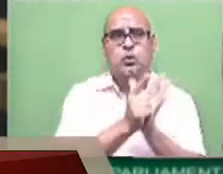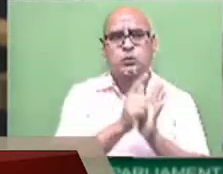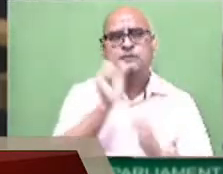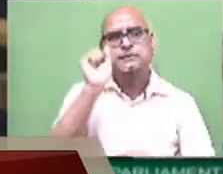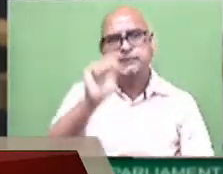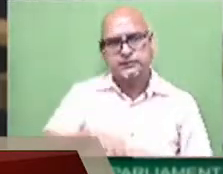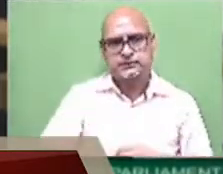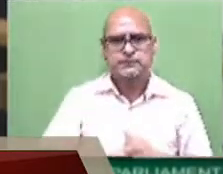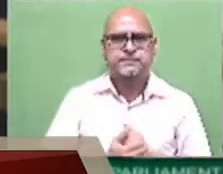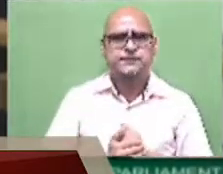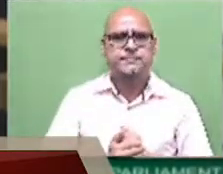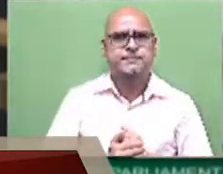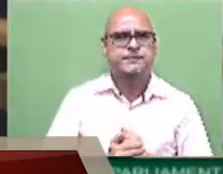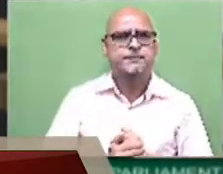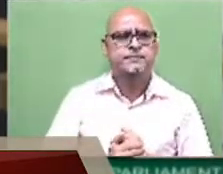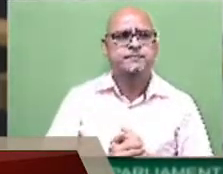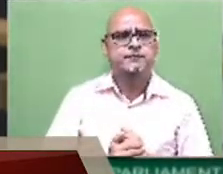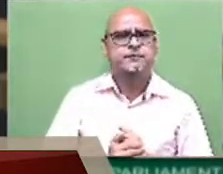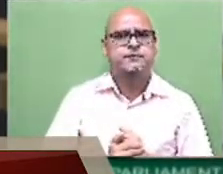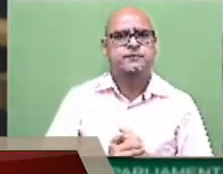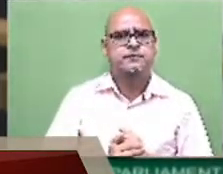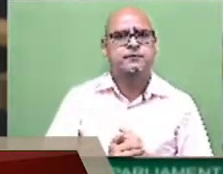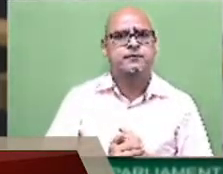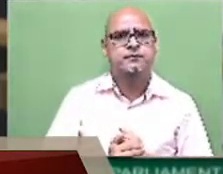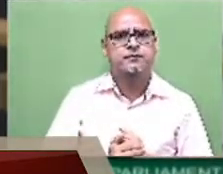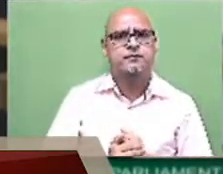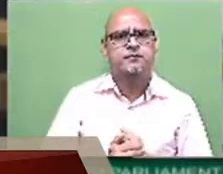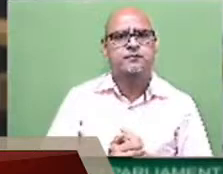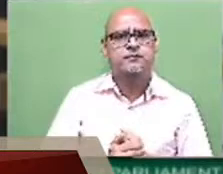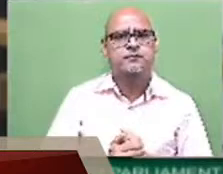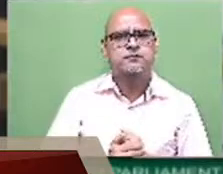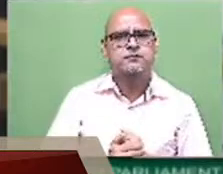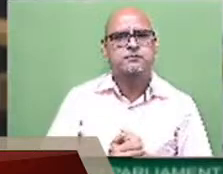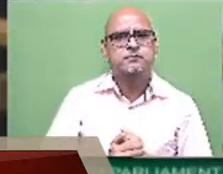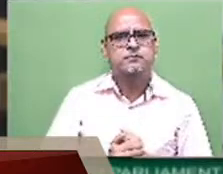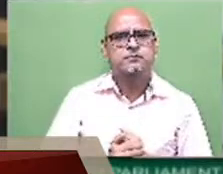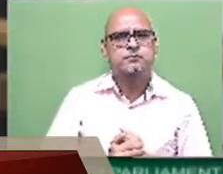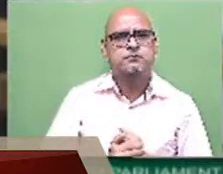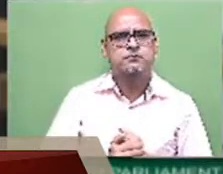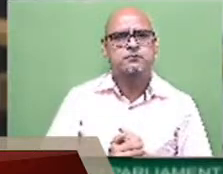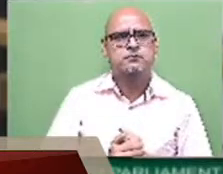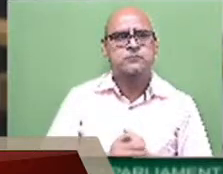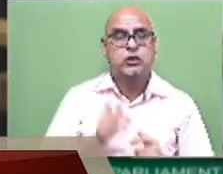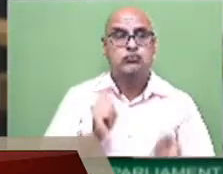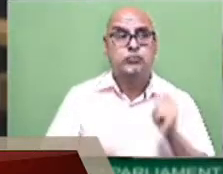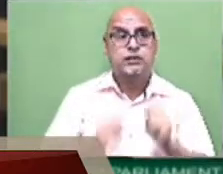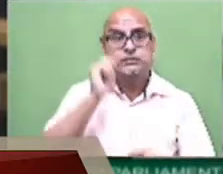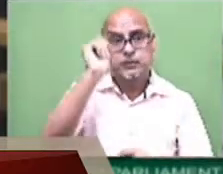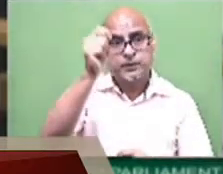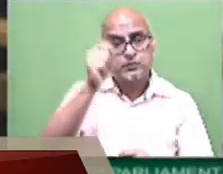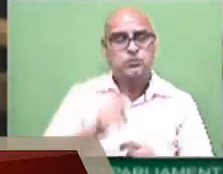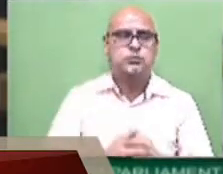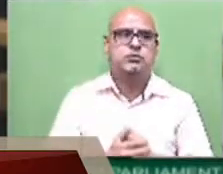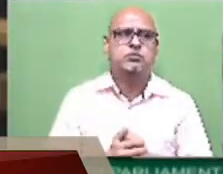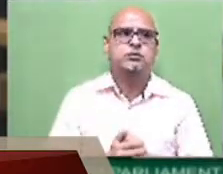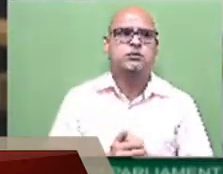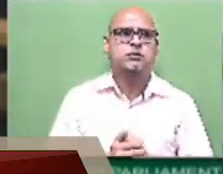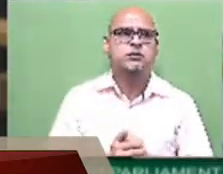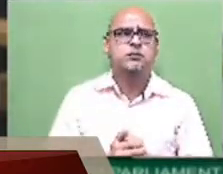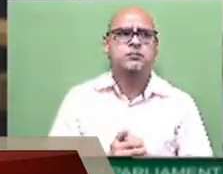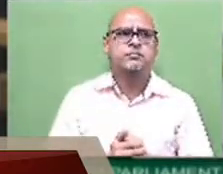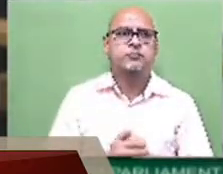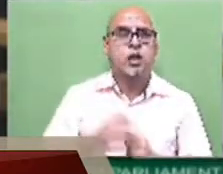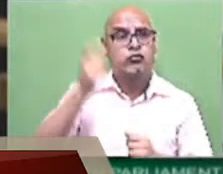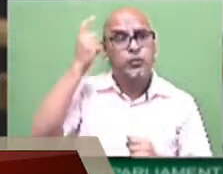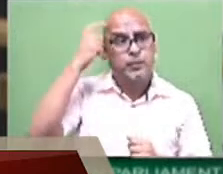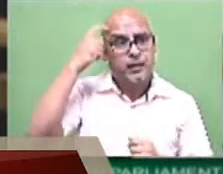of legislation that we are applying in today. Now, Trinidad and Tobago has progressed in terms of our democracy.